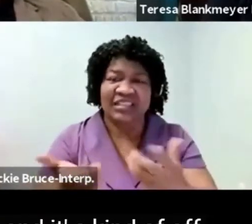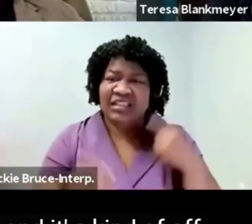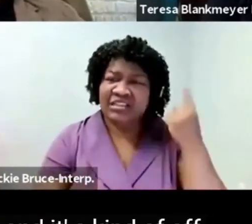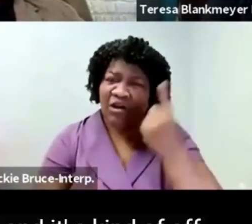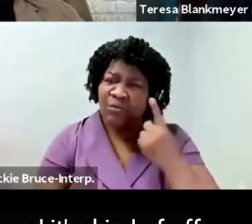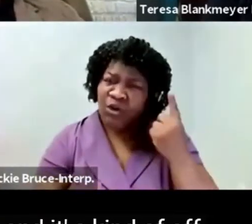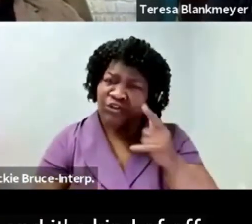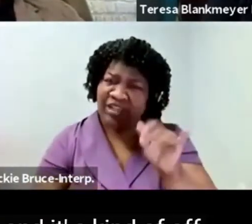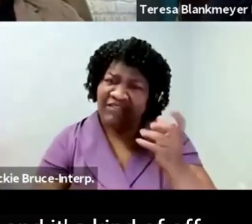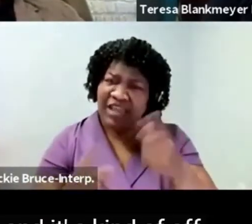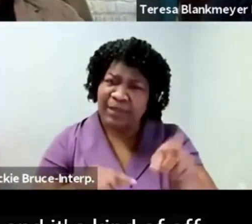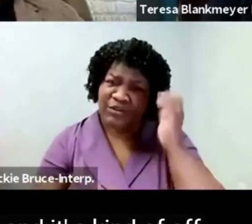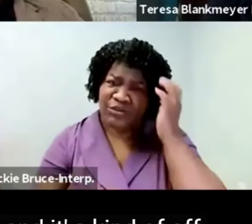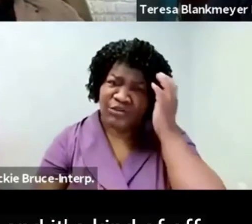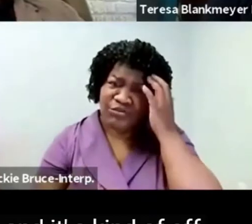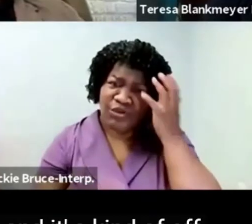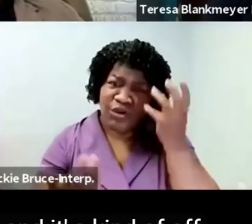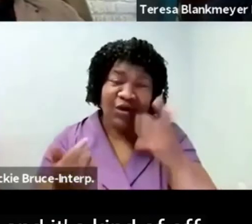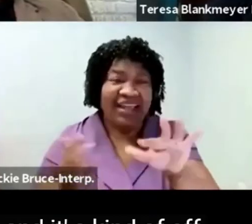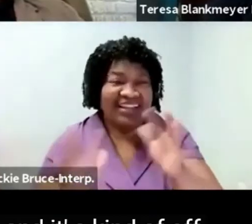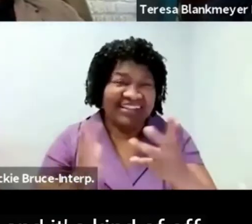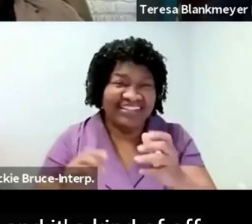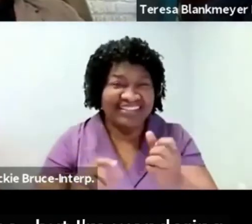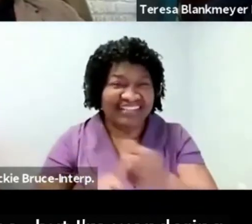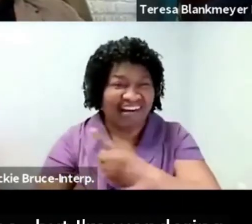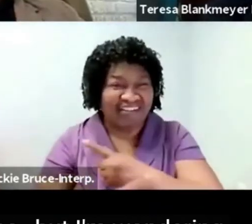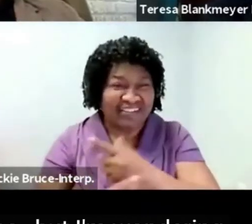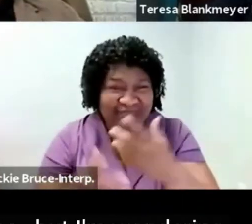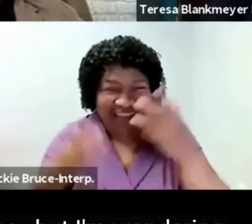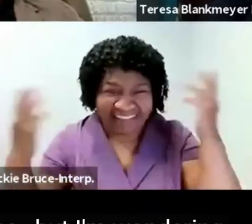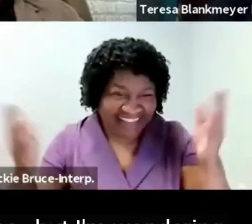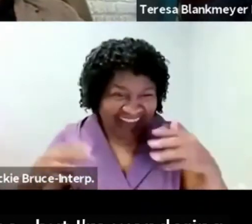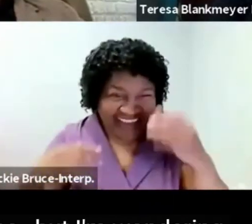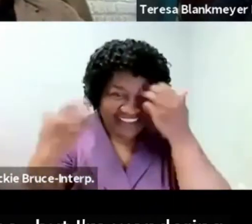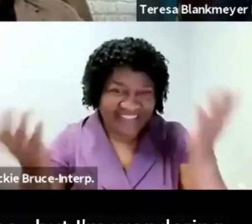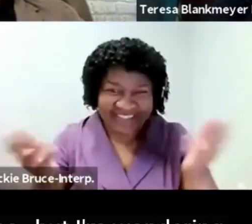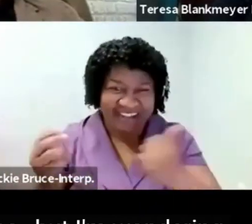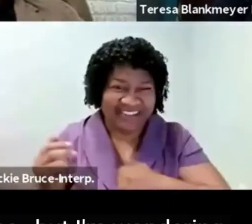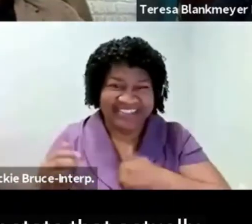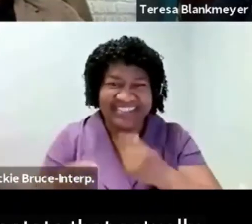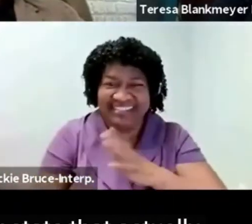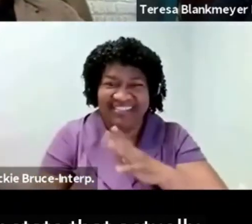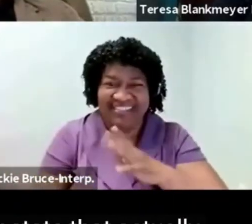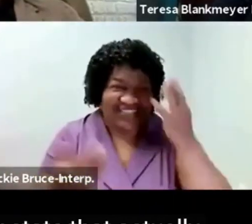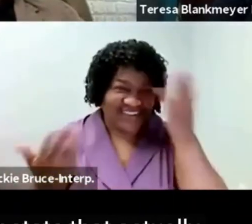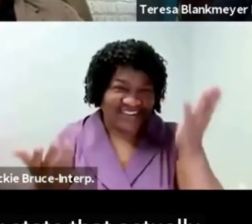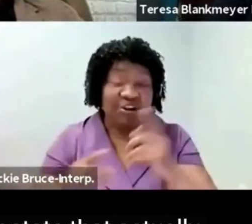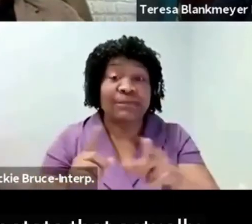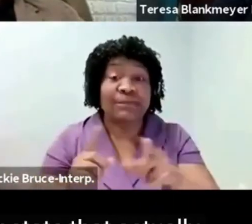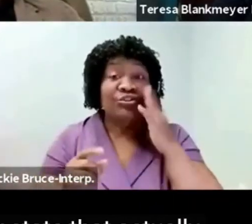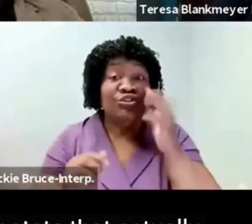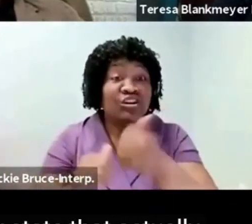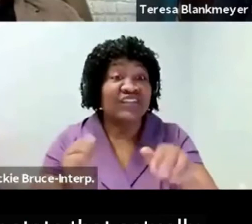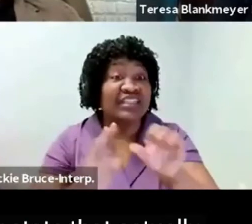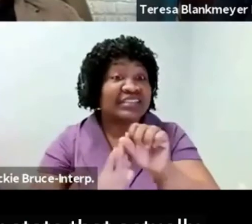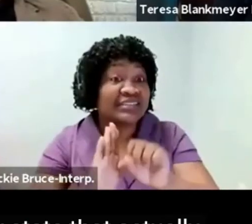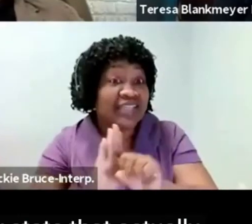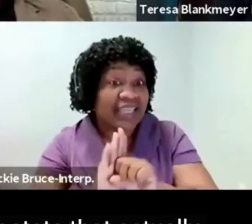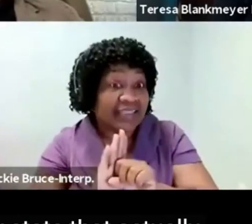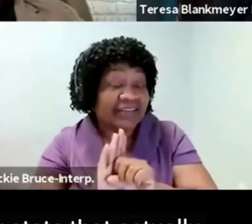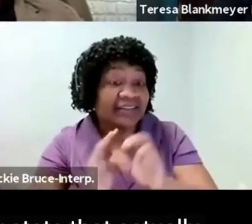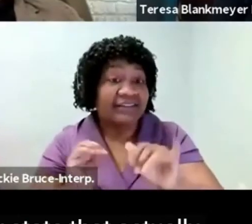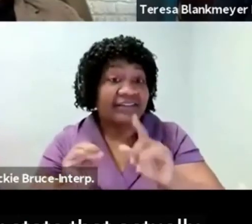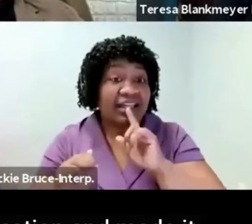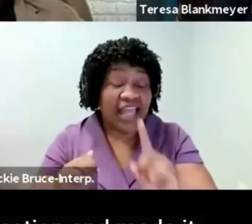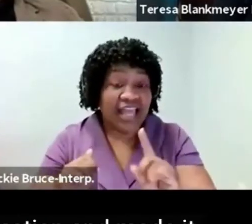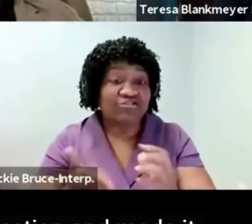wondering if you happen to know, and it's kind of off the bat, so if you don't, that's totally fine, but I'm wondering if you happen to know of any state that